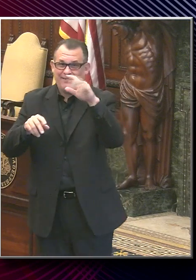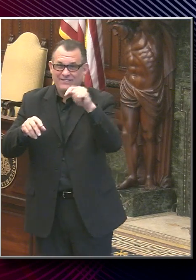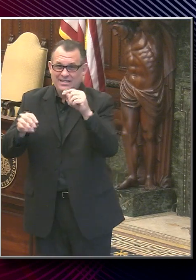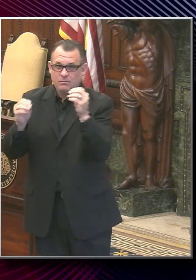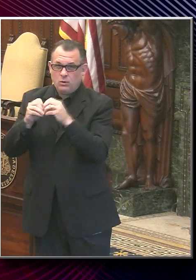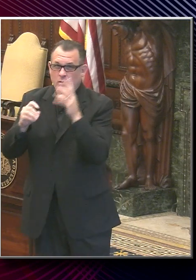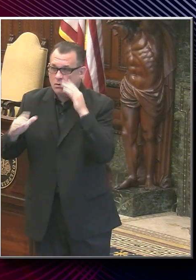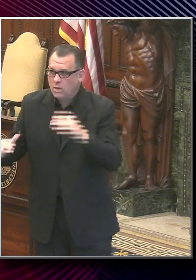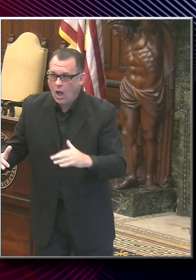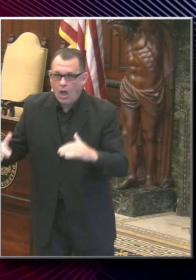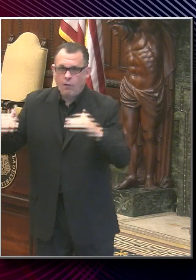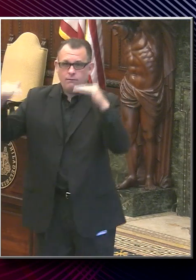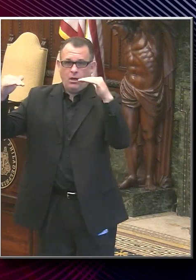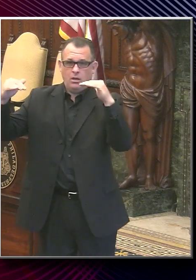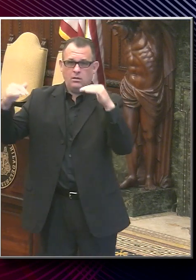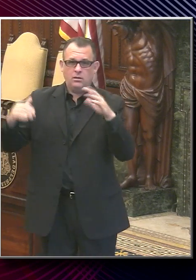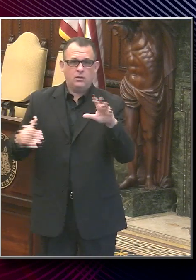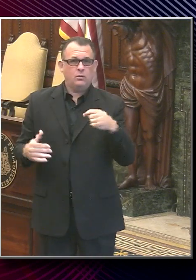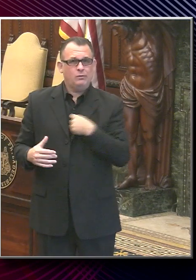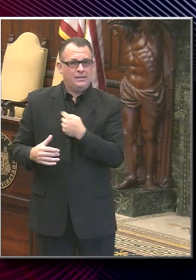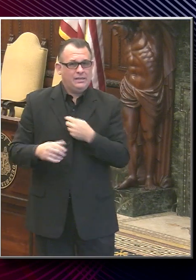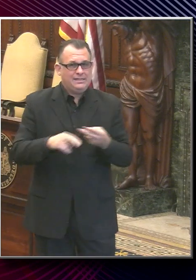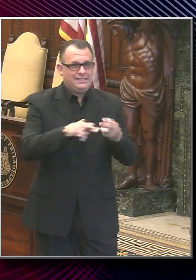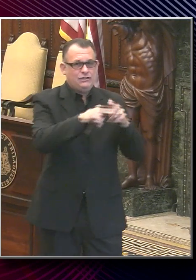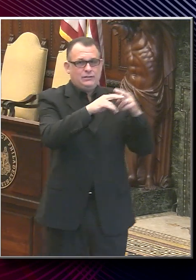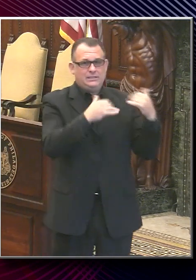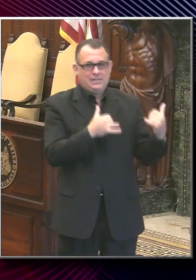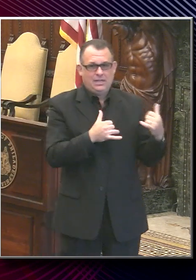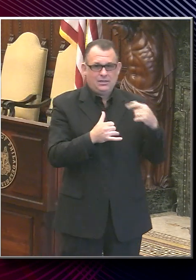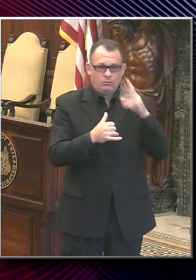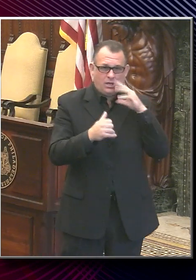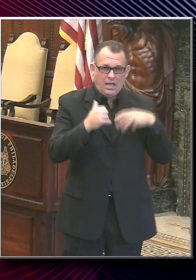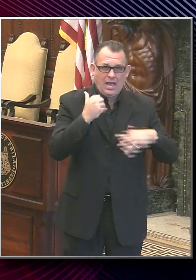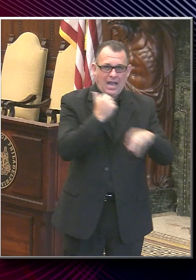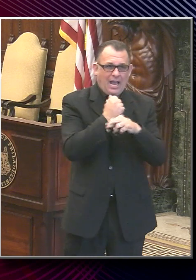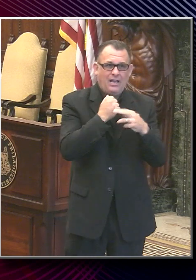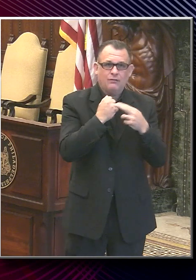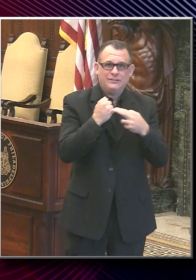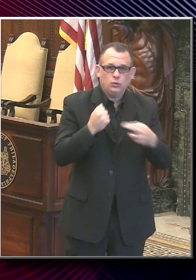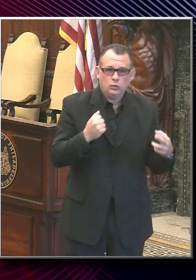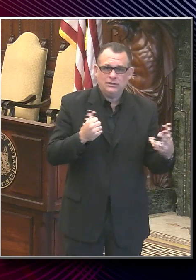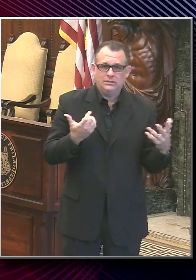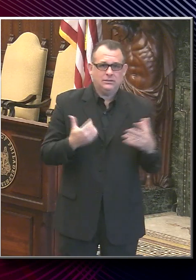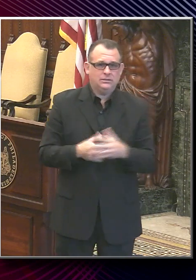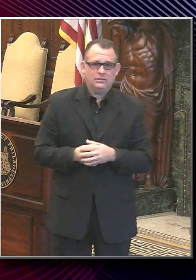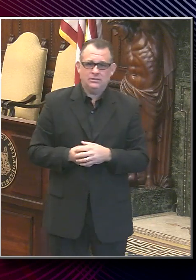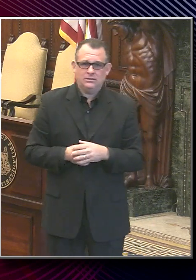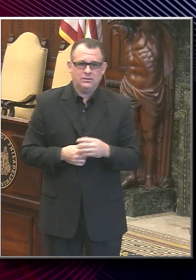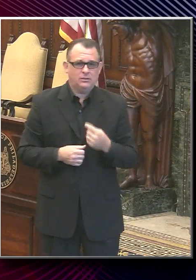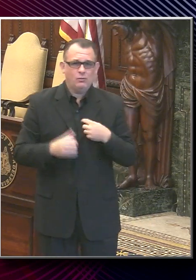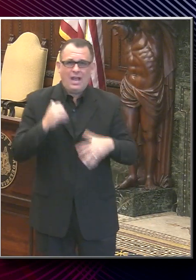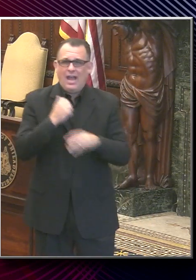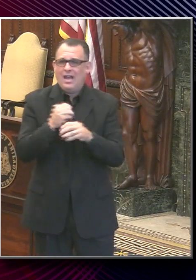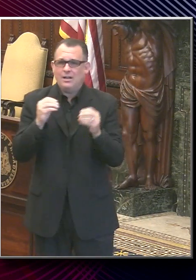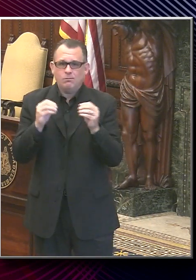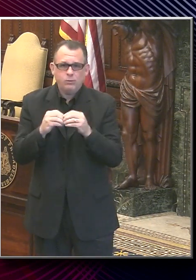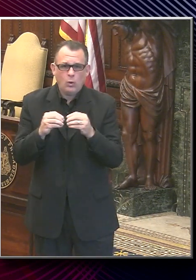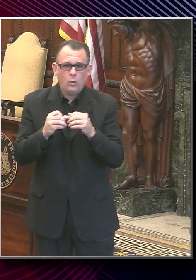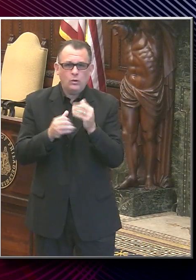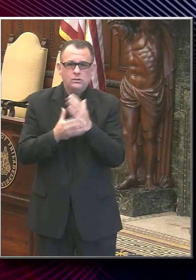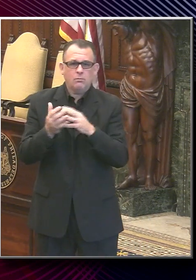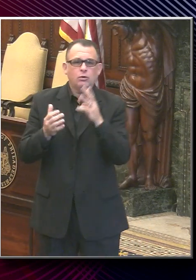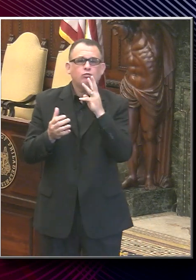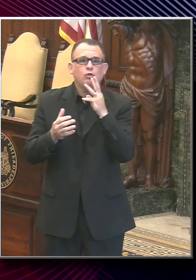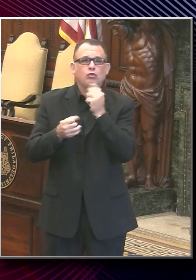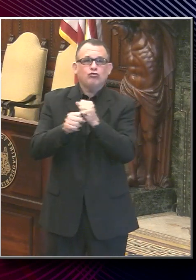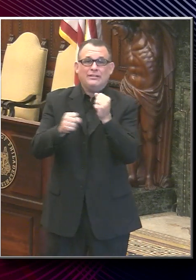really spinning up now to deploy a lot of additional resources. We've already had resources out there. We have multiple water rescues in progress